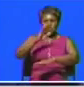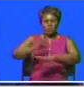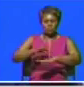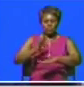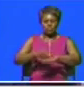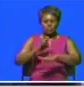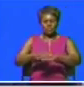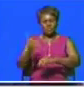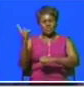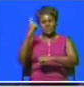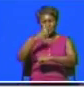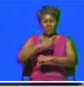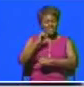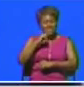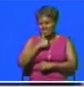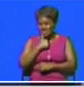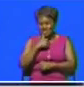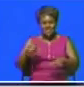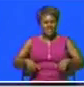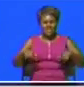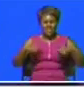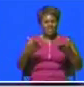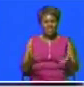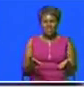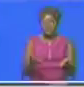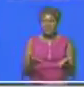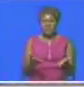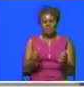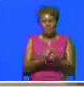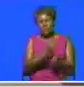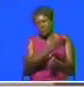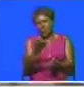very nice stay here with you.